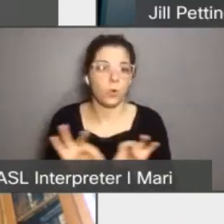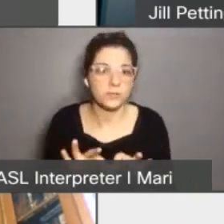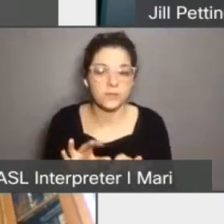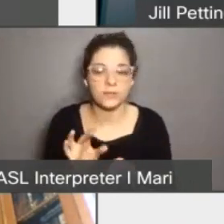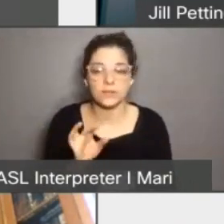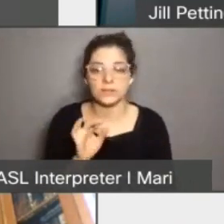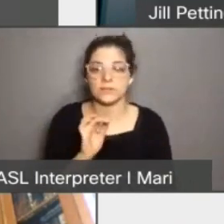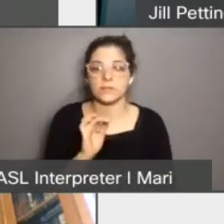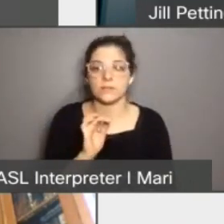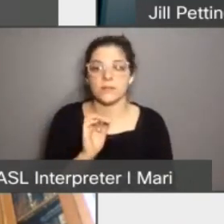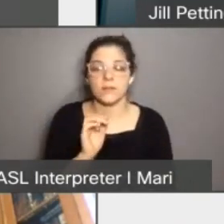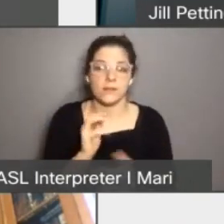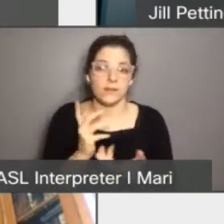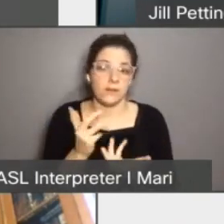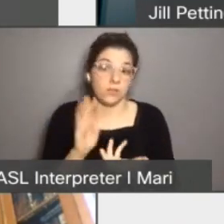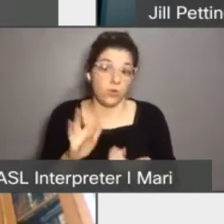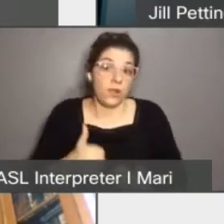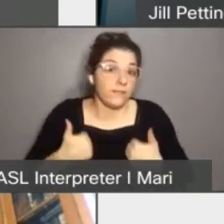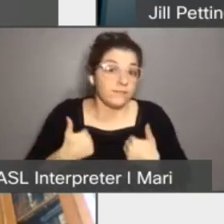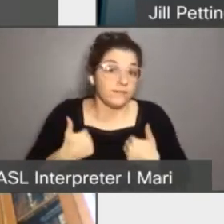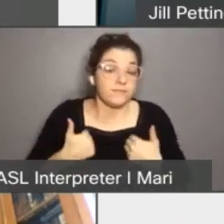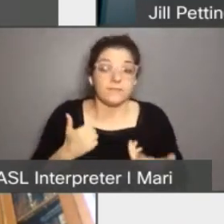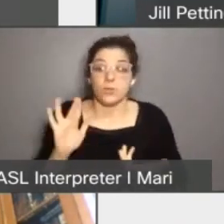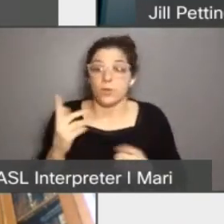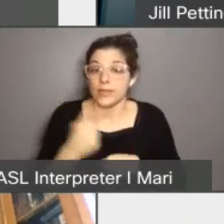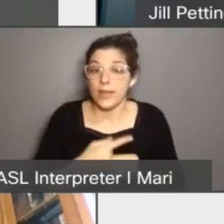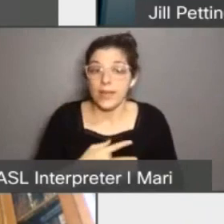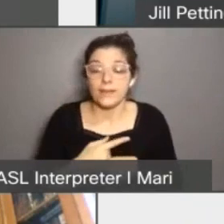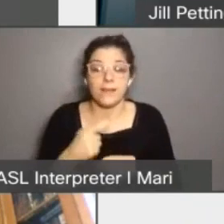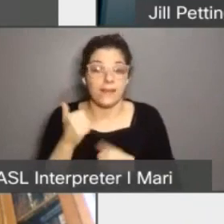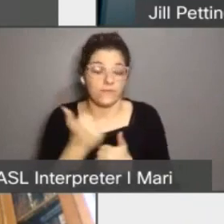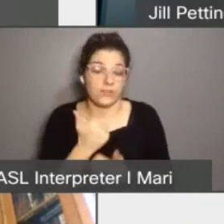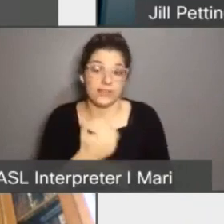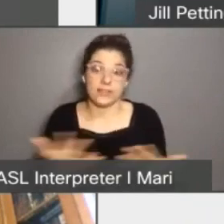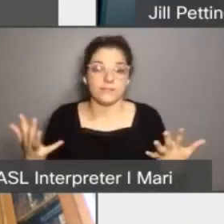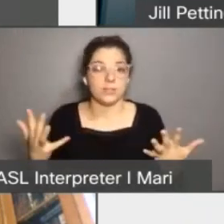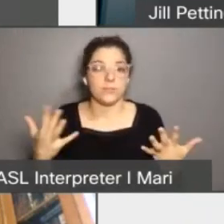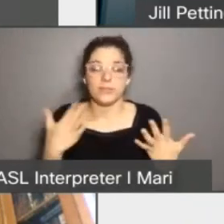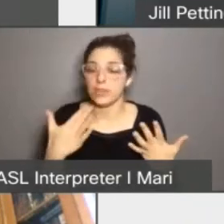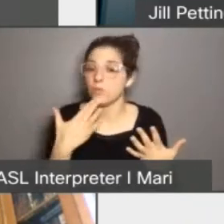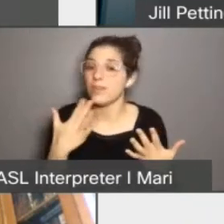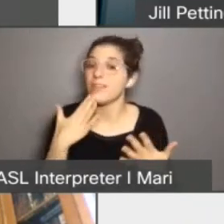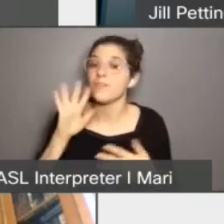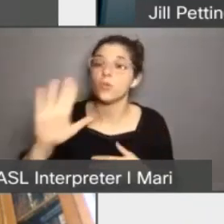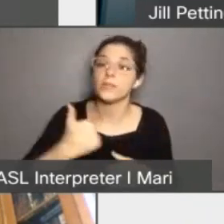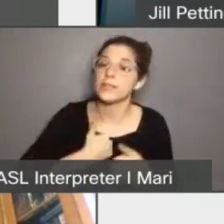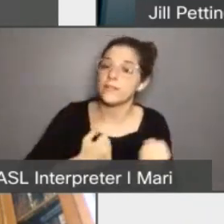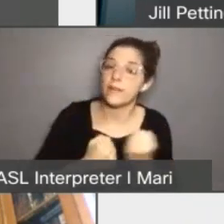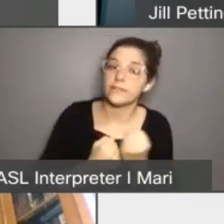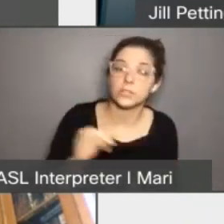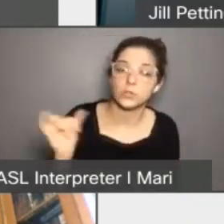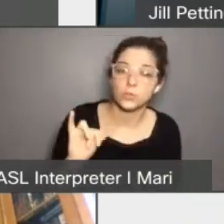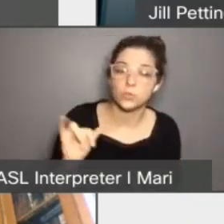makes or breaks your life, your day, your everything. So Thank you. And thank you for your self-advocacy as